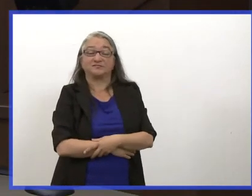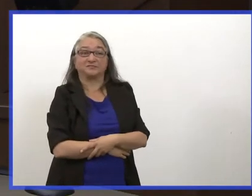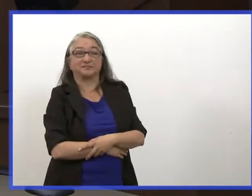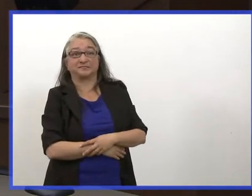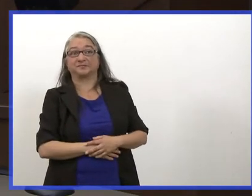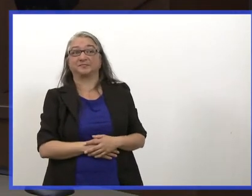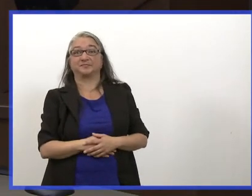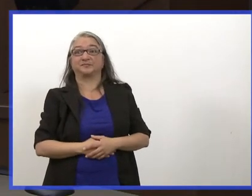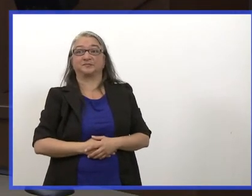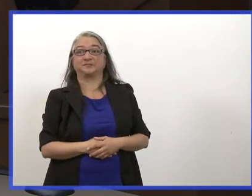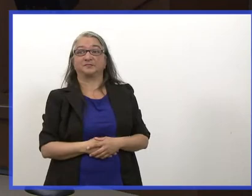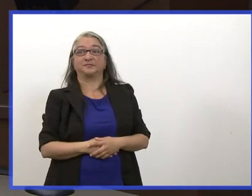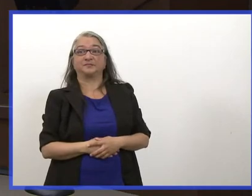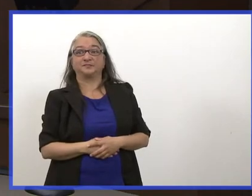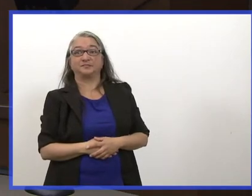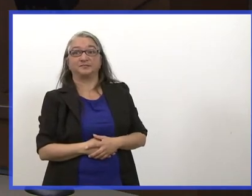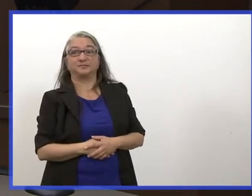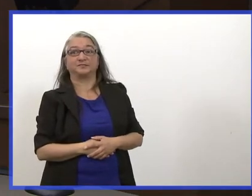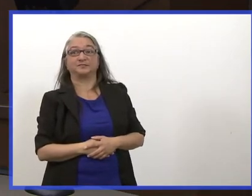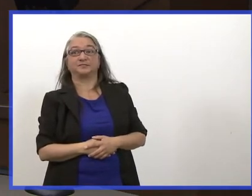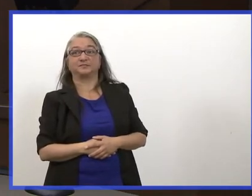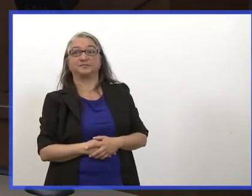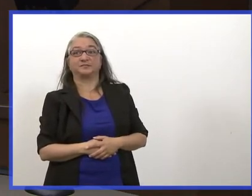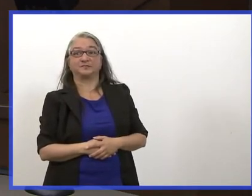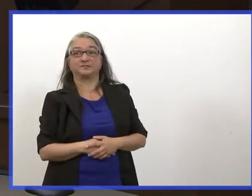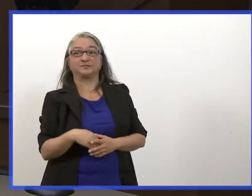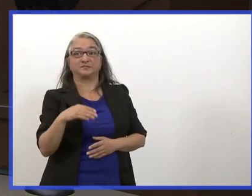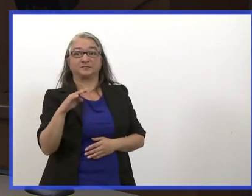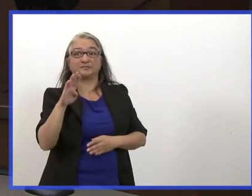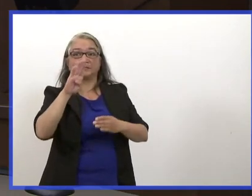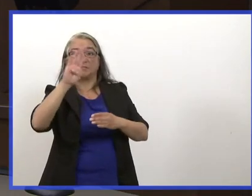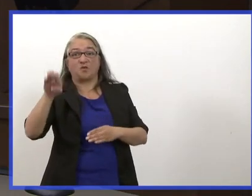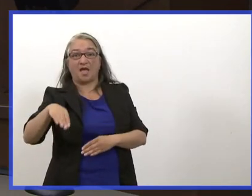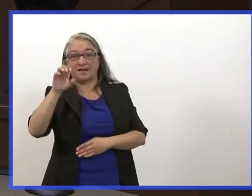From the Brandon Sun, Kimberly.